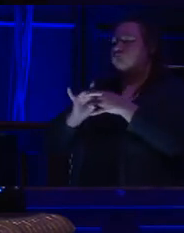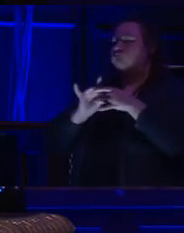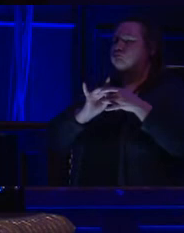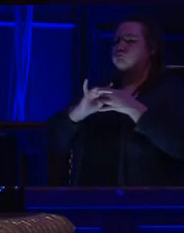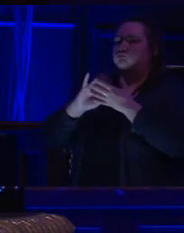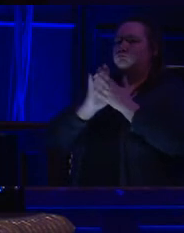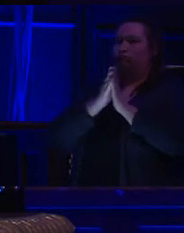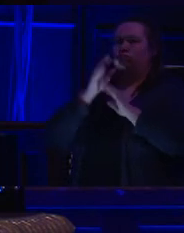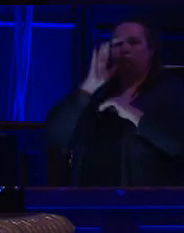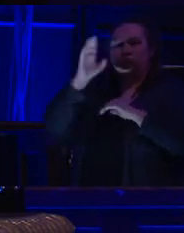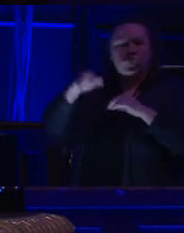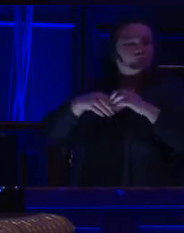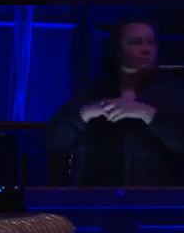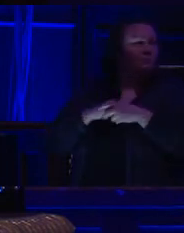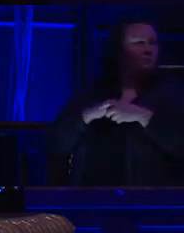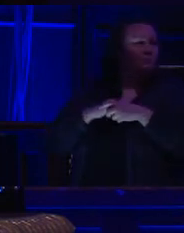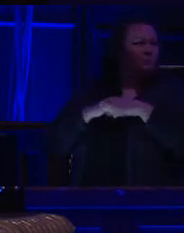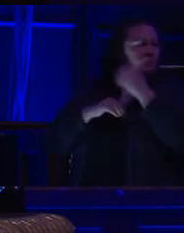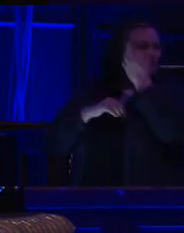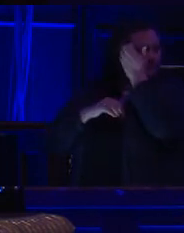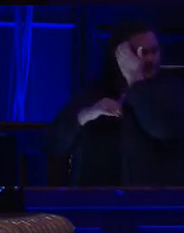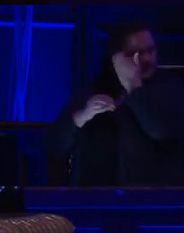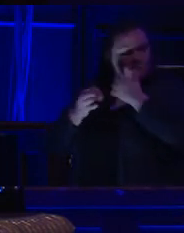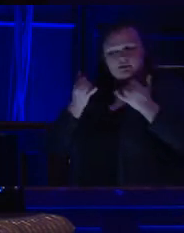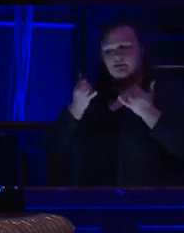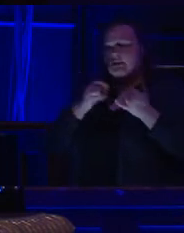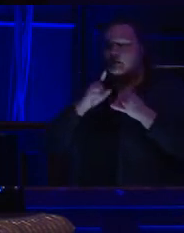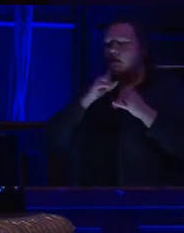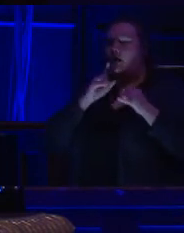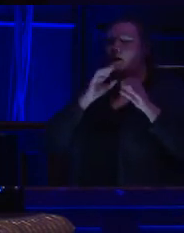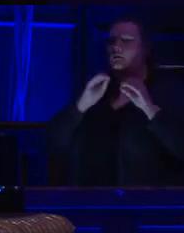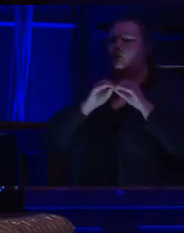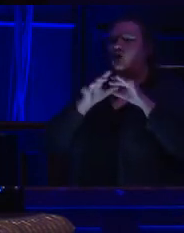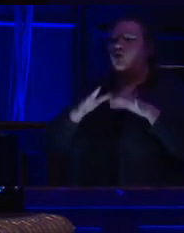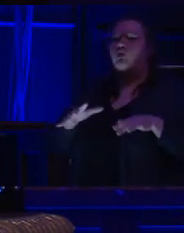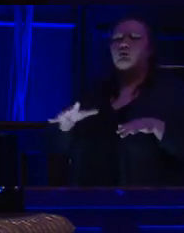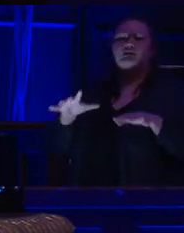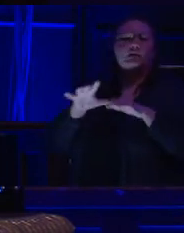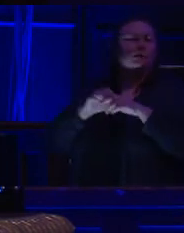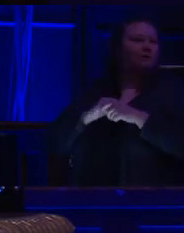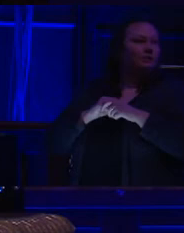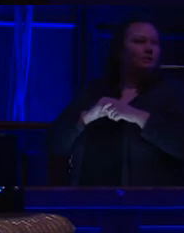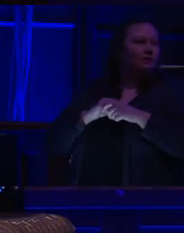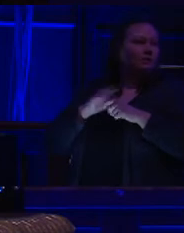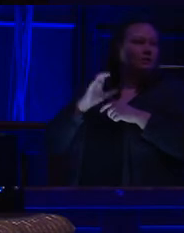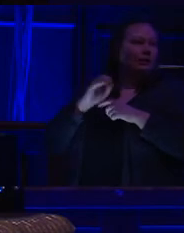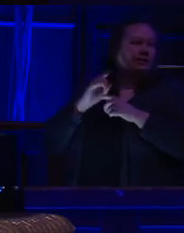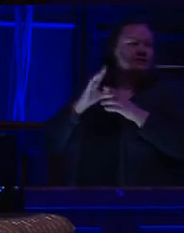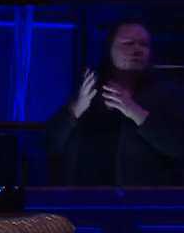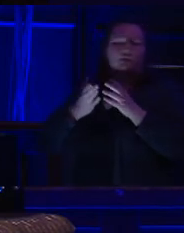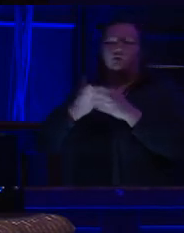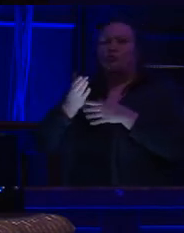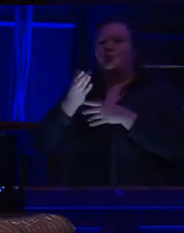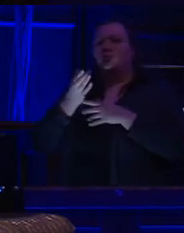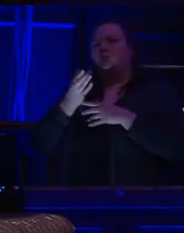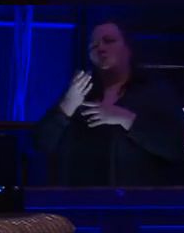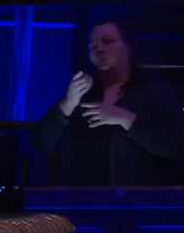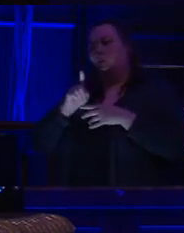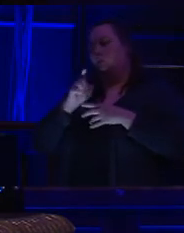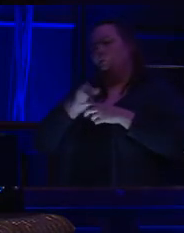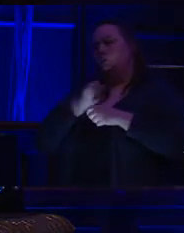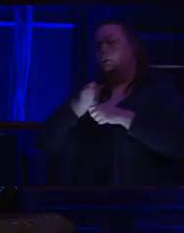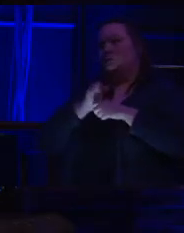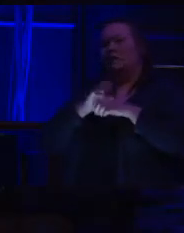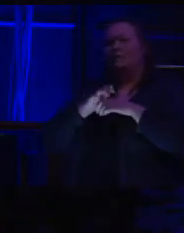future. Today, the light falls in, casts itself across centuries onto a river